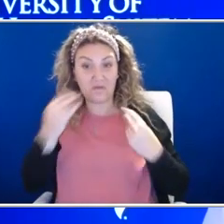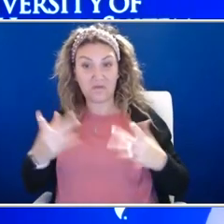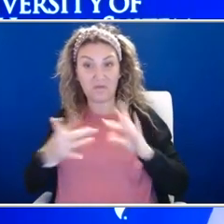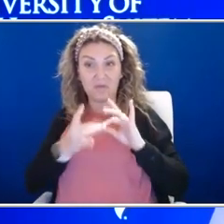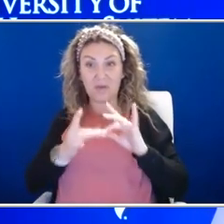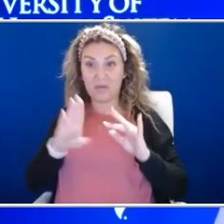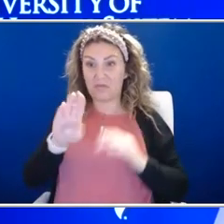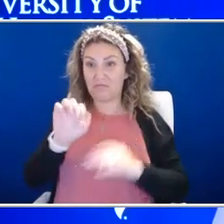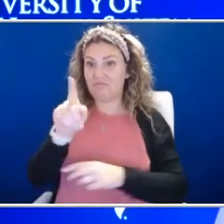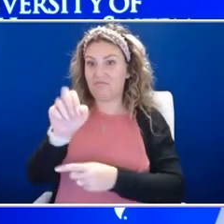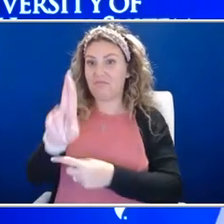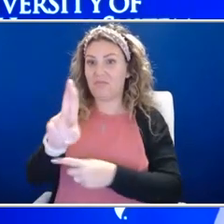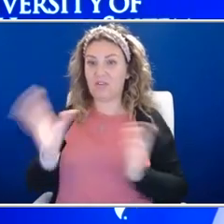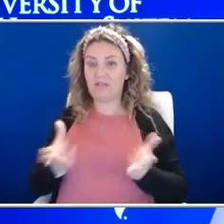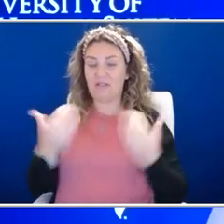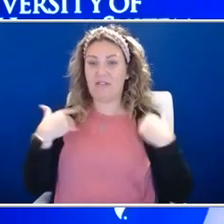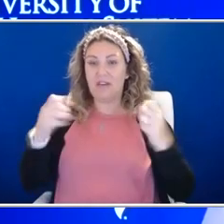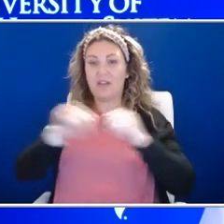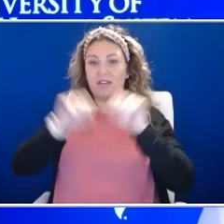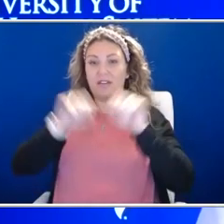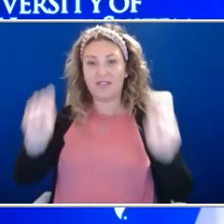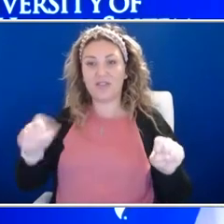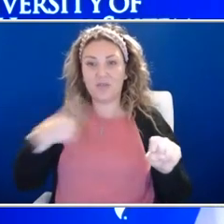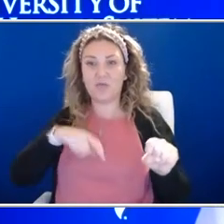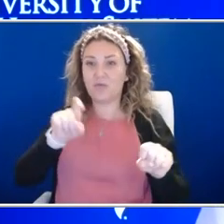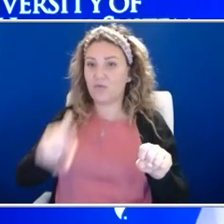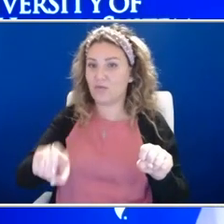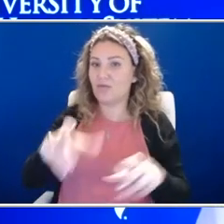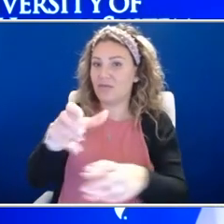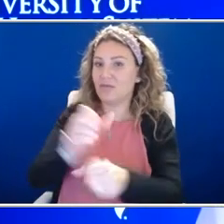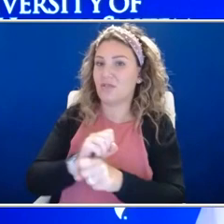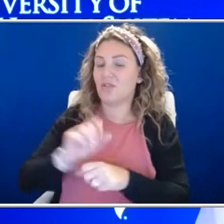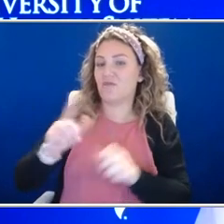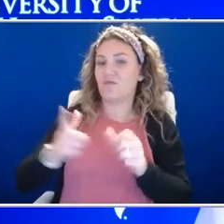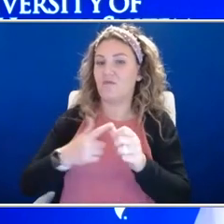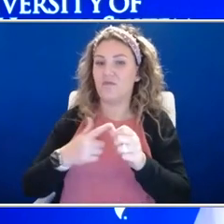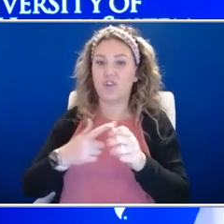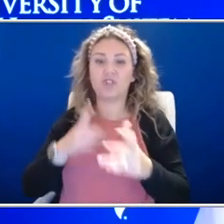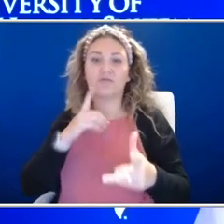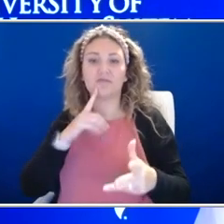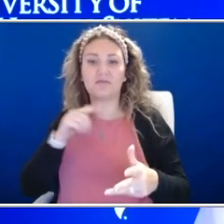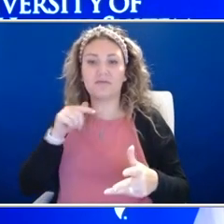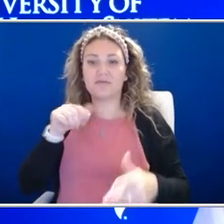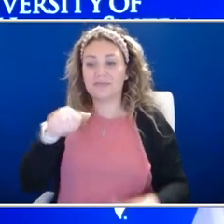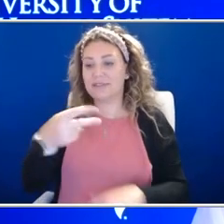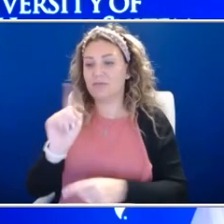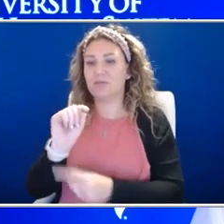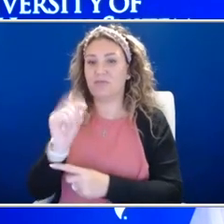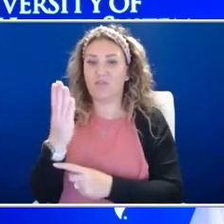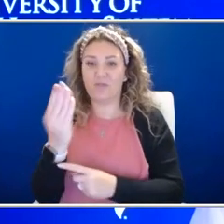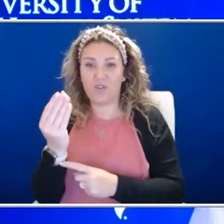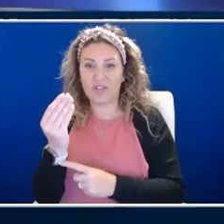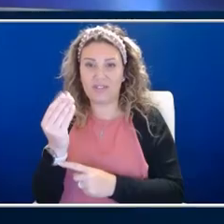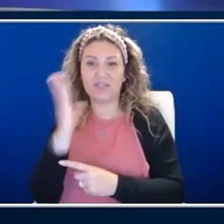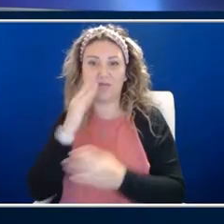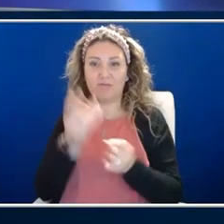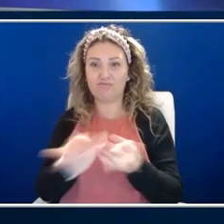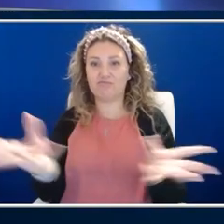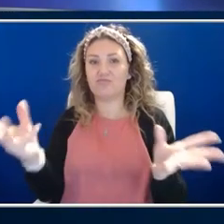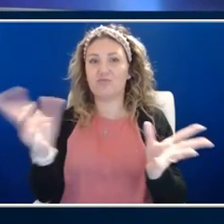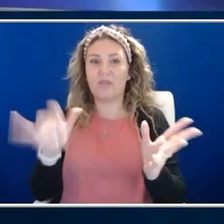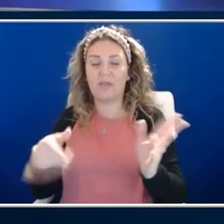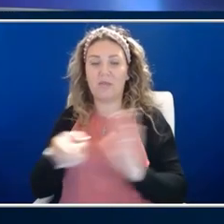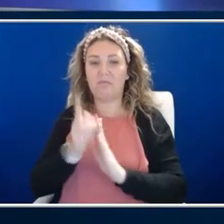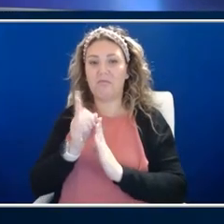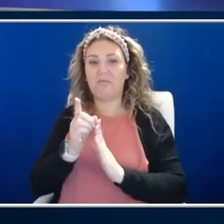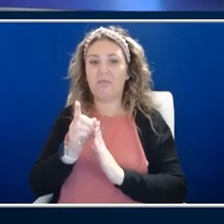here at the health system, we should be getting our first shipment of the updated boosters on September 14th, so we will be able to give those out at that point. They're starting to ship, and